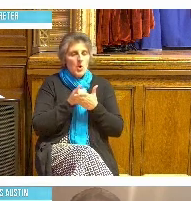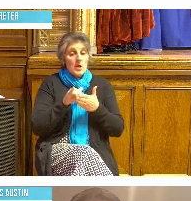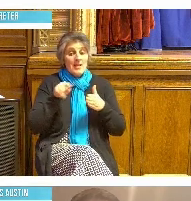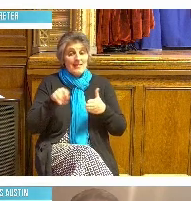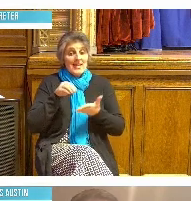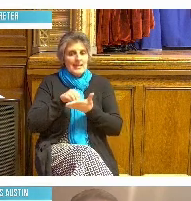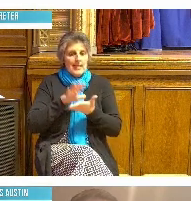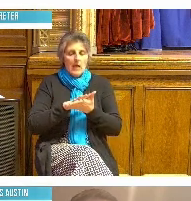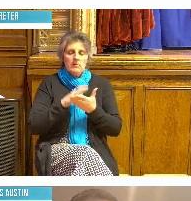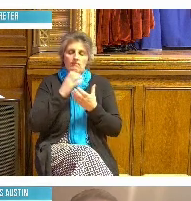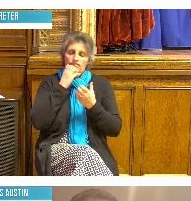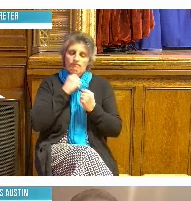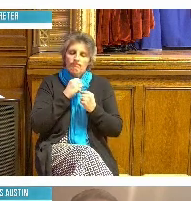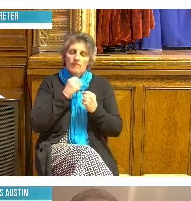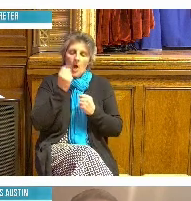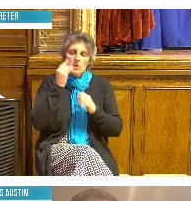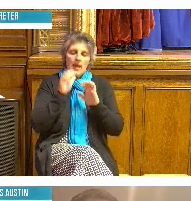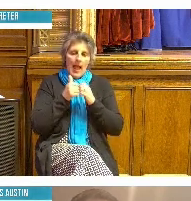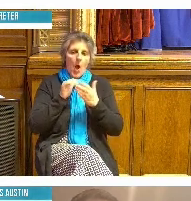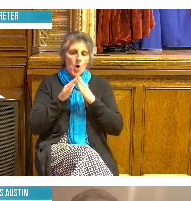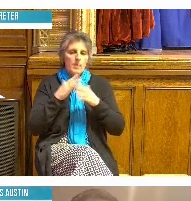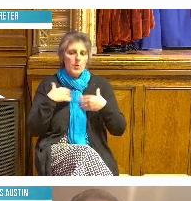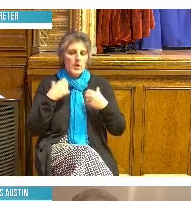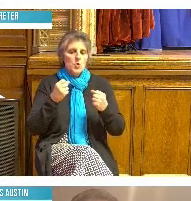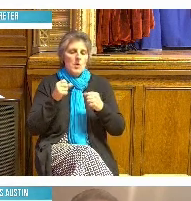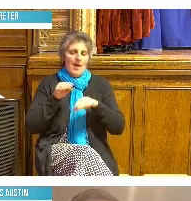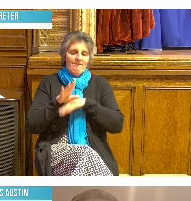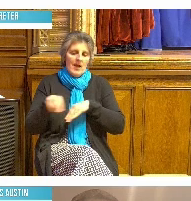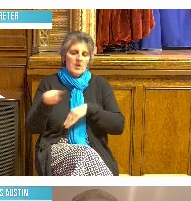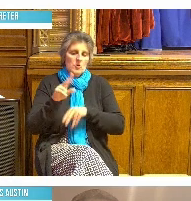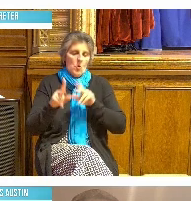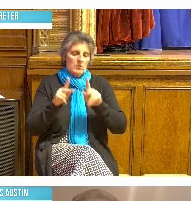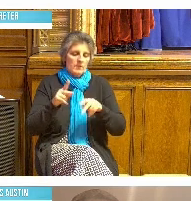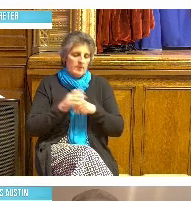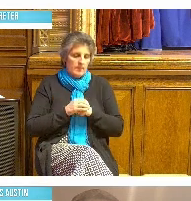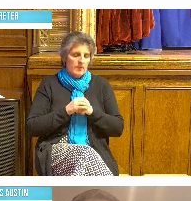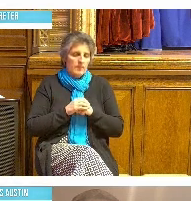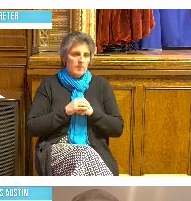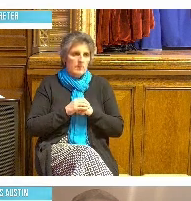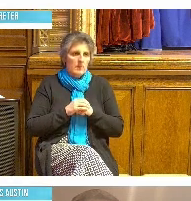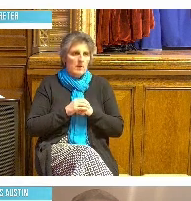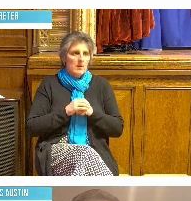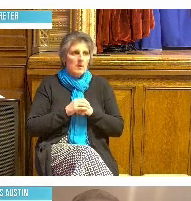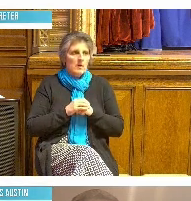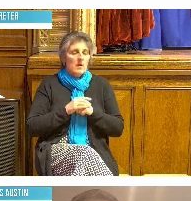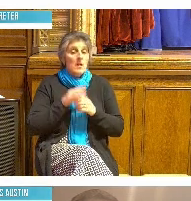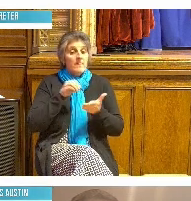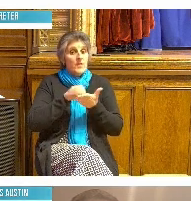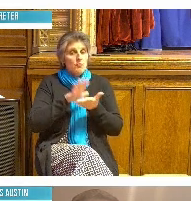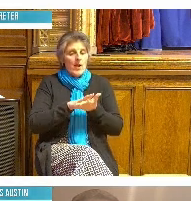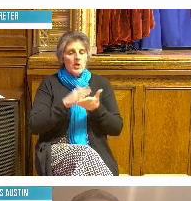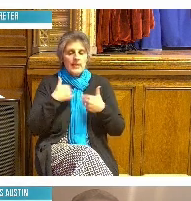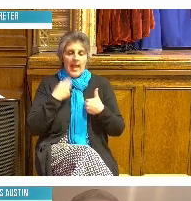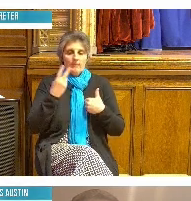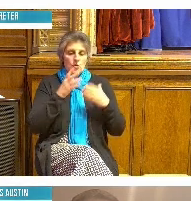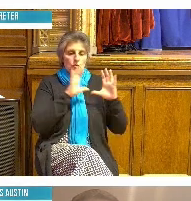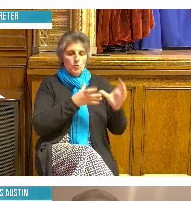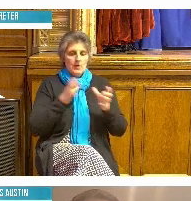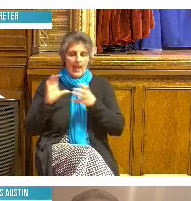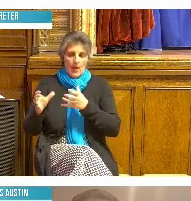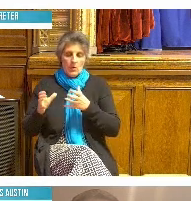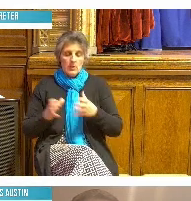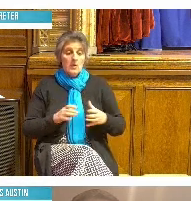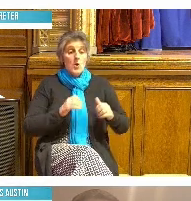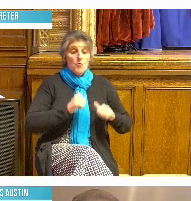are key to understanding how urban renewal affected those communities. The relevant records fall into two broad categories: